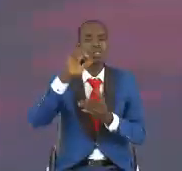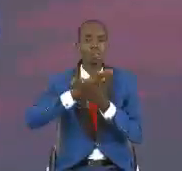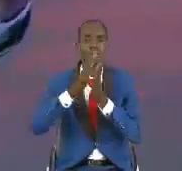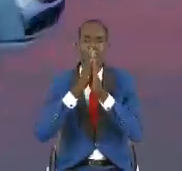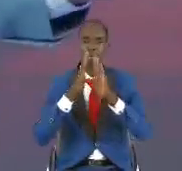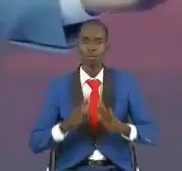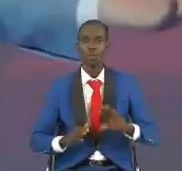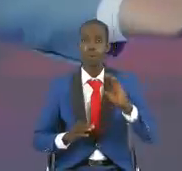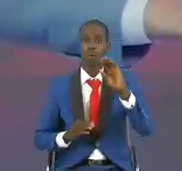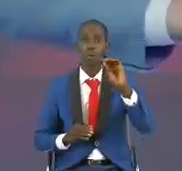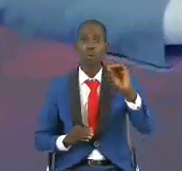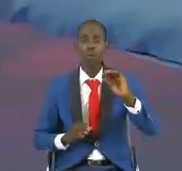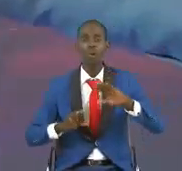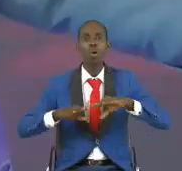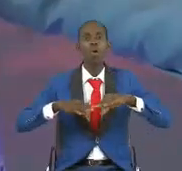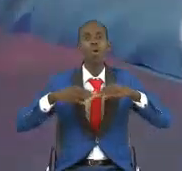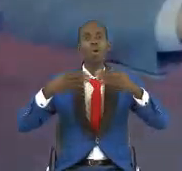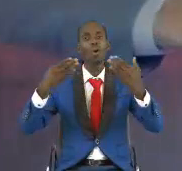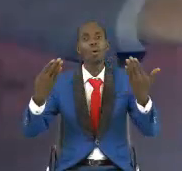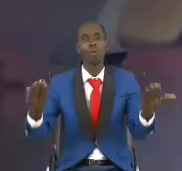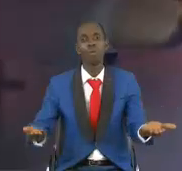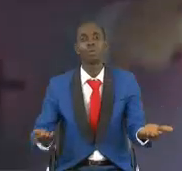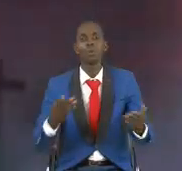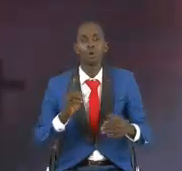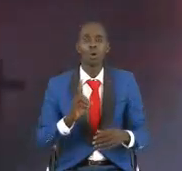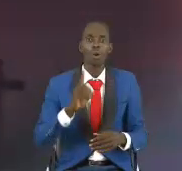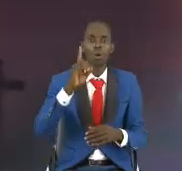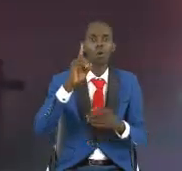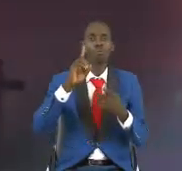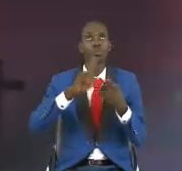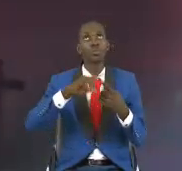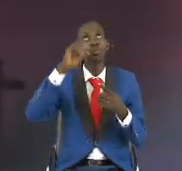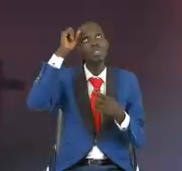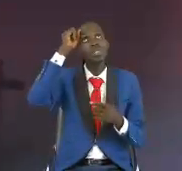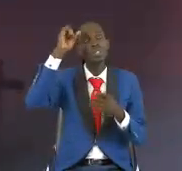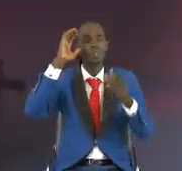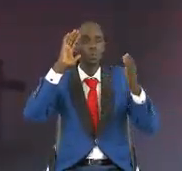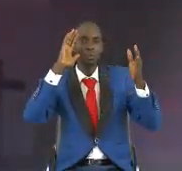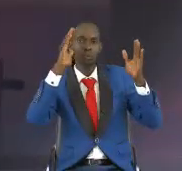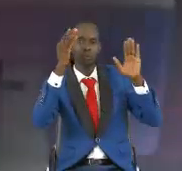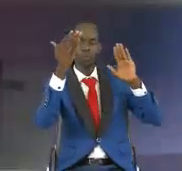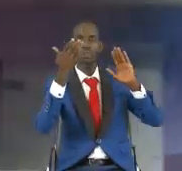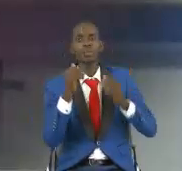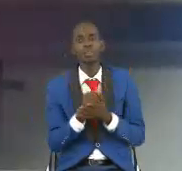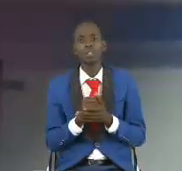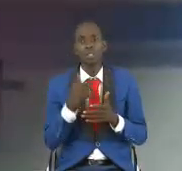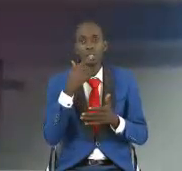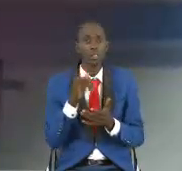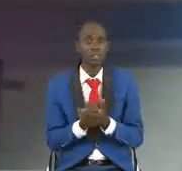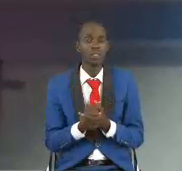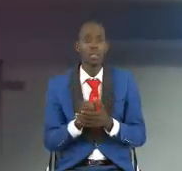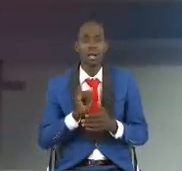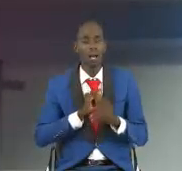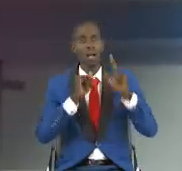open up to his presence. Open up to his presence. He says, I'm here.